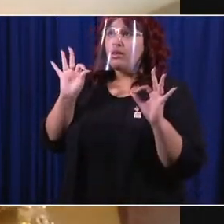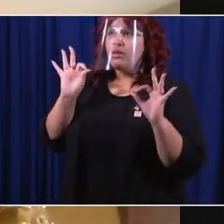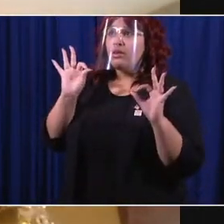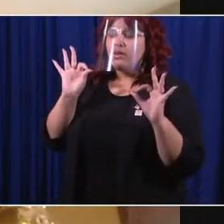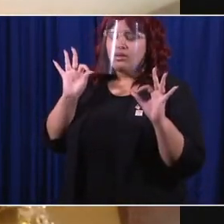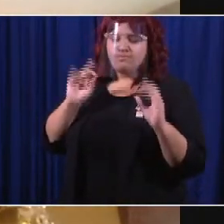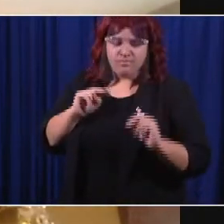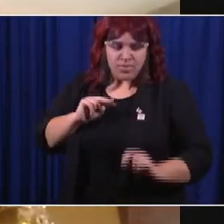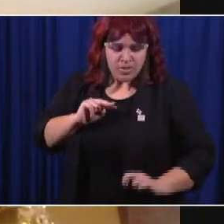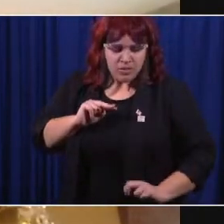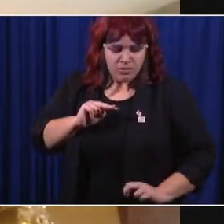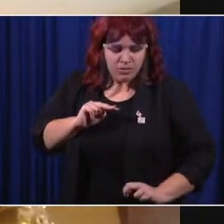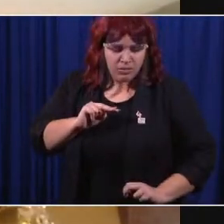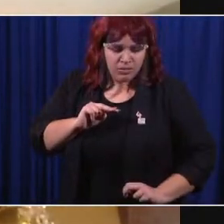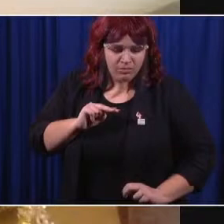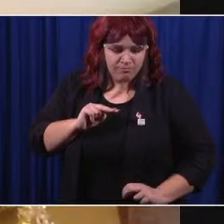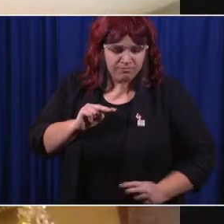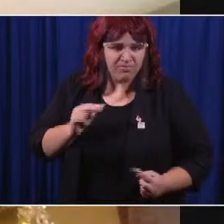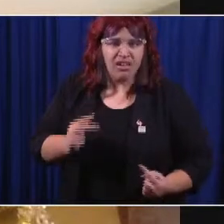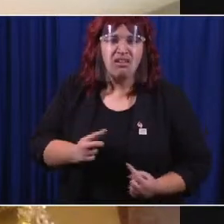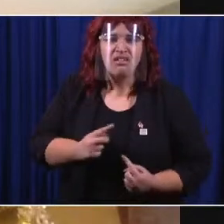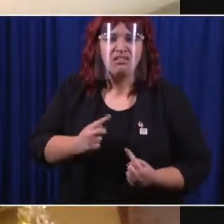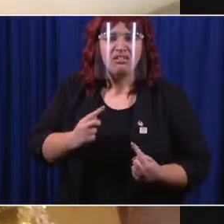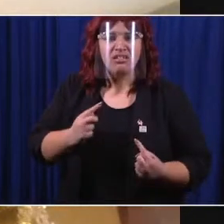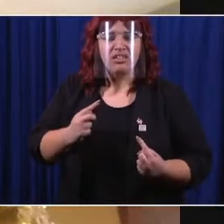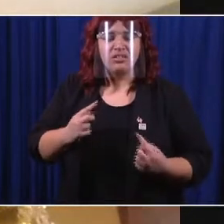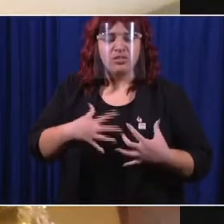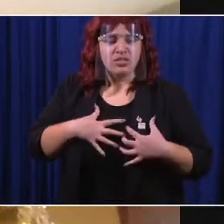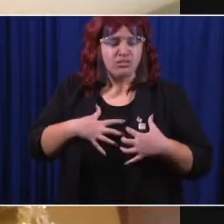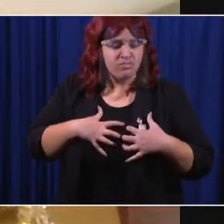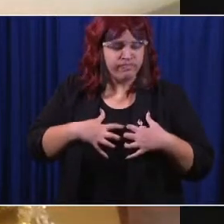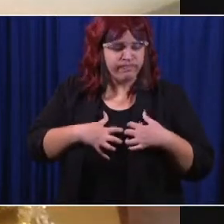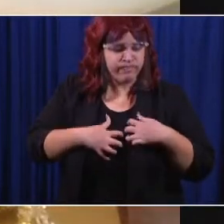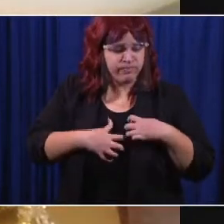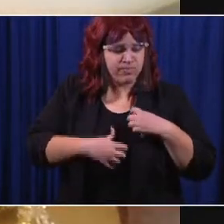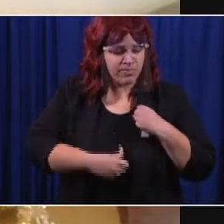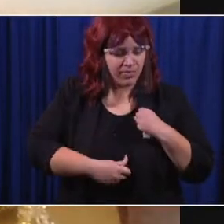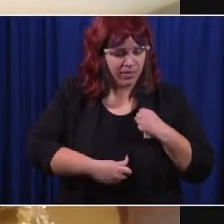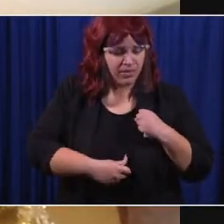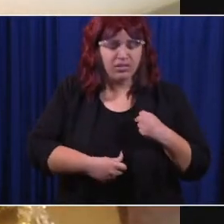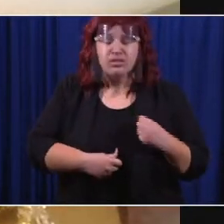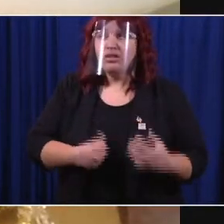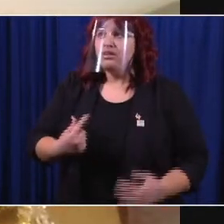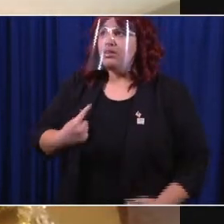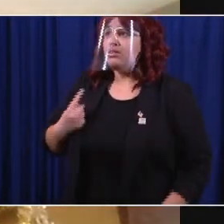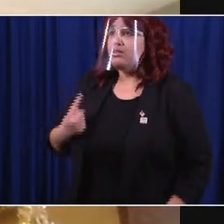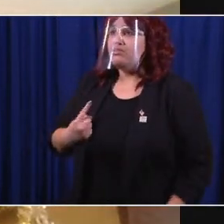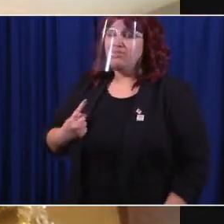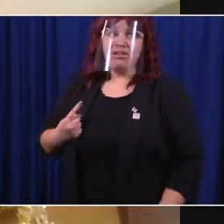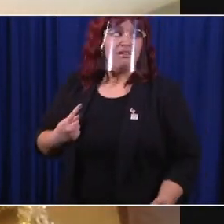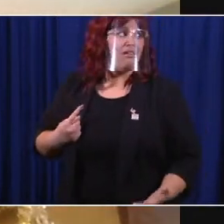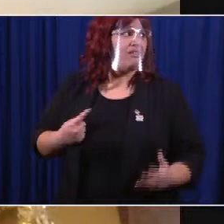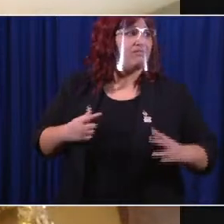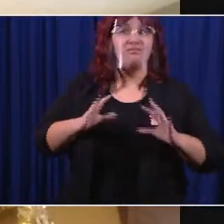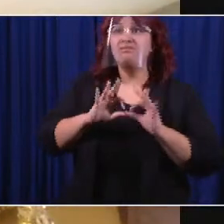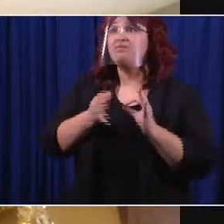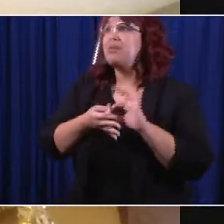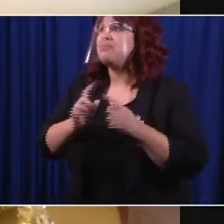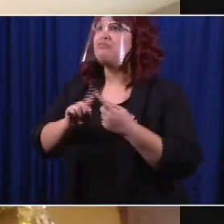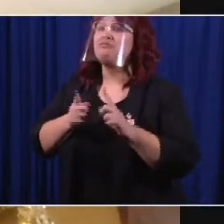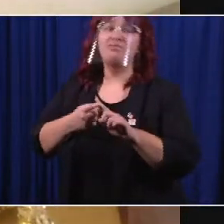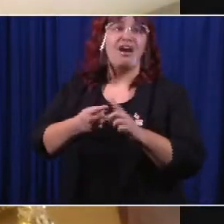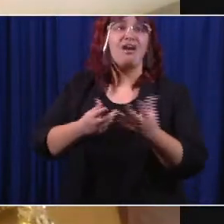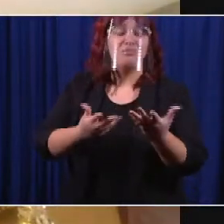in the hospital. They can't have their loved one hold their hand and be by their side and in their time